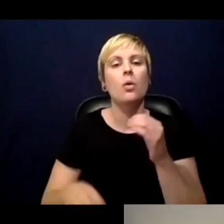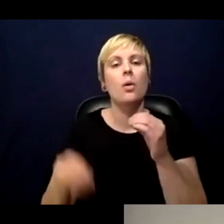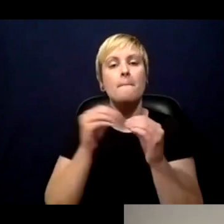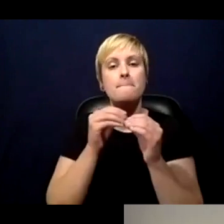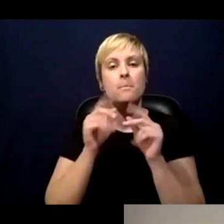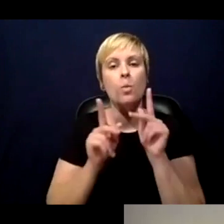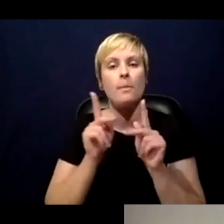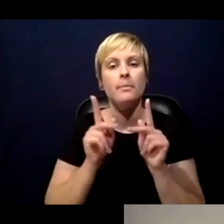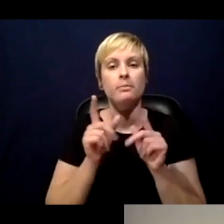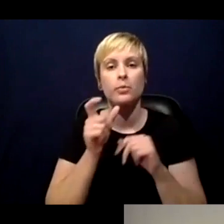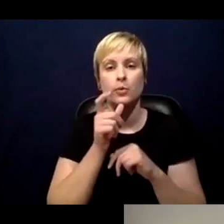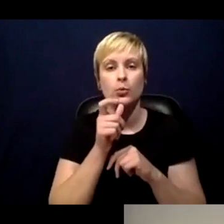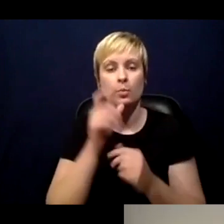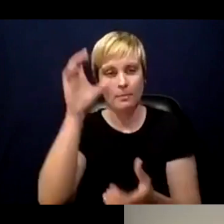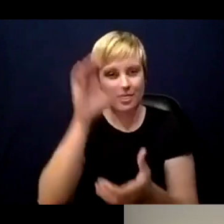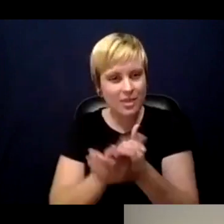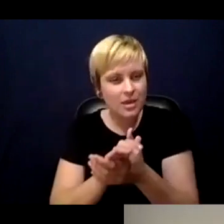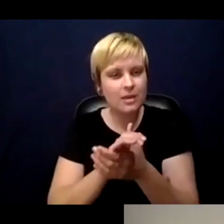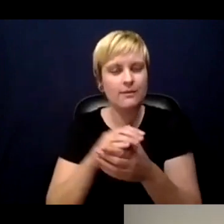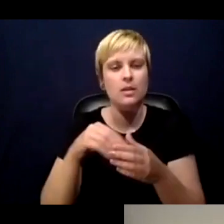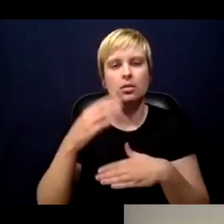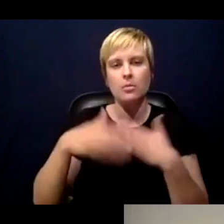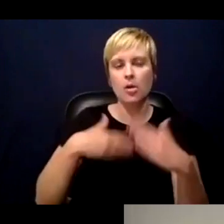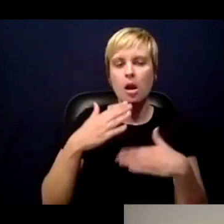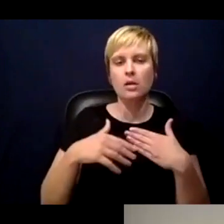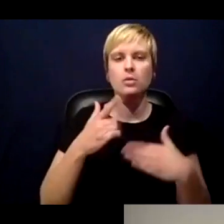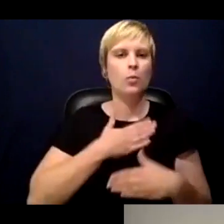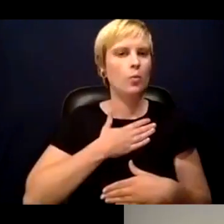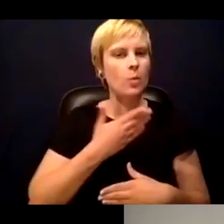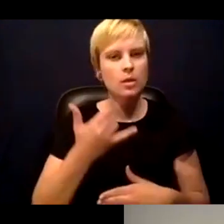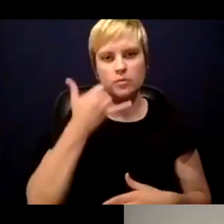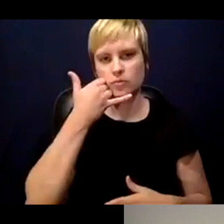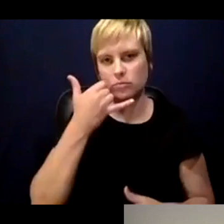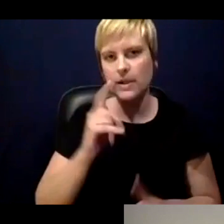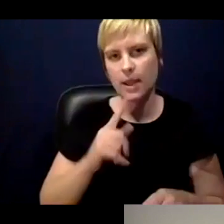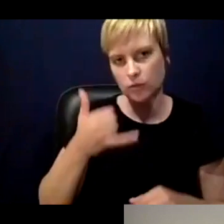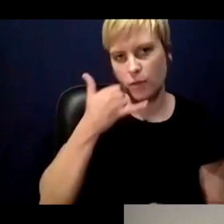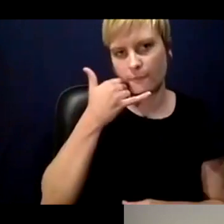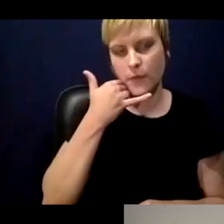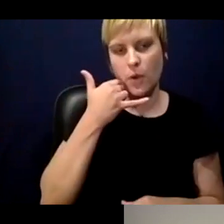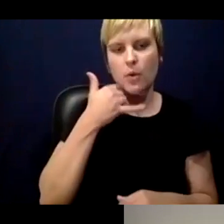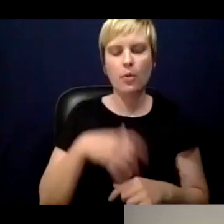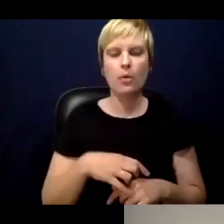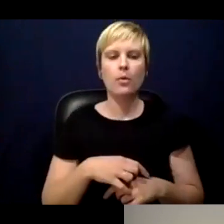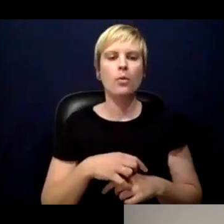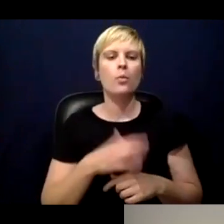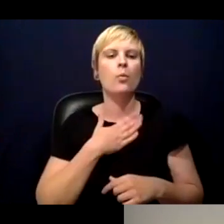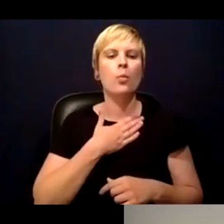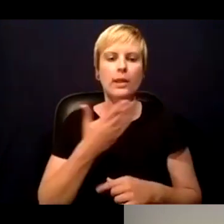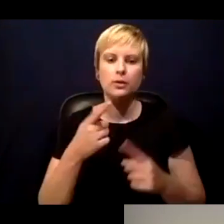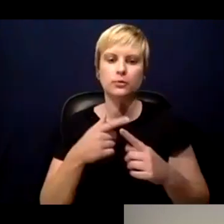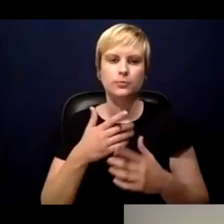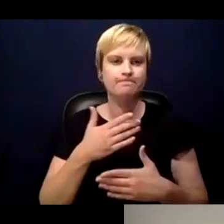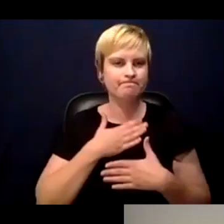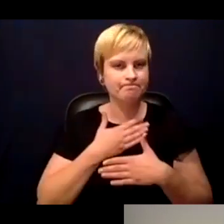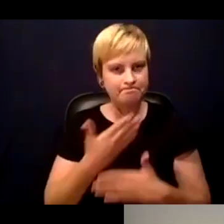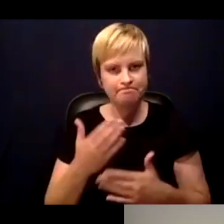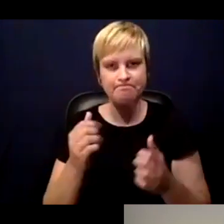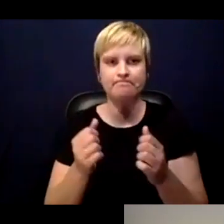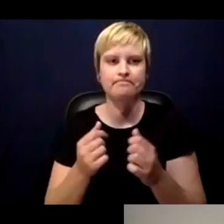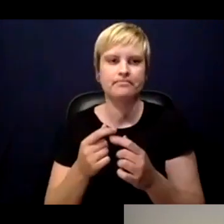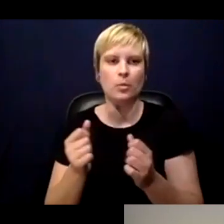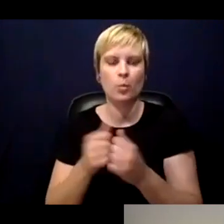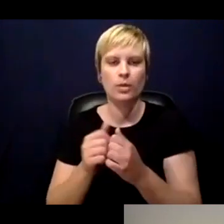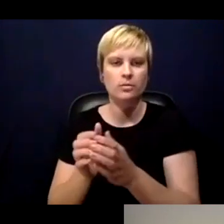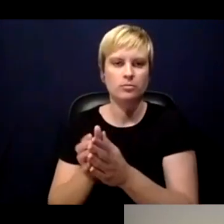who believe in the process, are willing to answer the phone, who are willing to comply with the requests made of them to